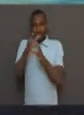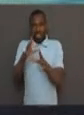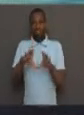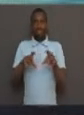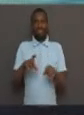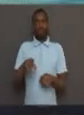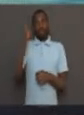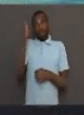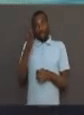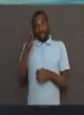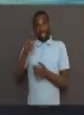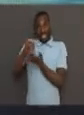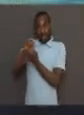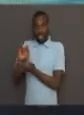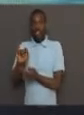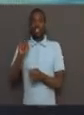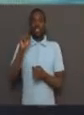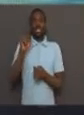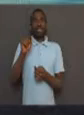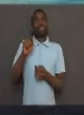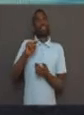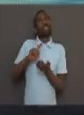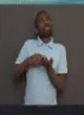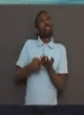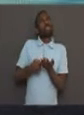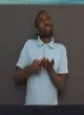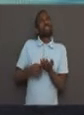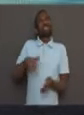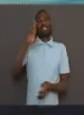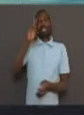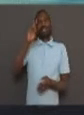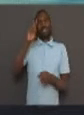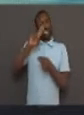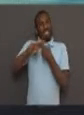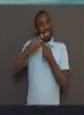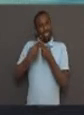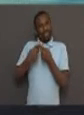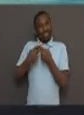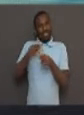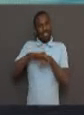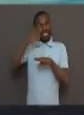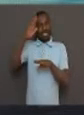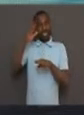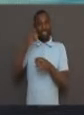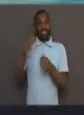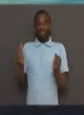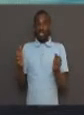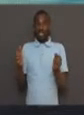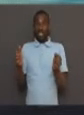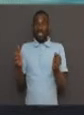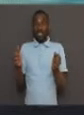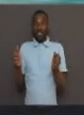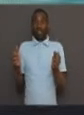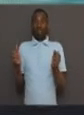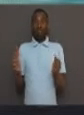energy released per nucleon is about 7 times greater in